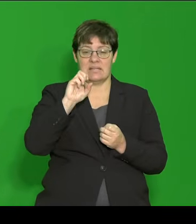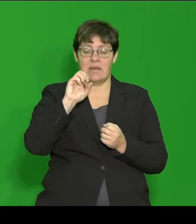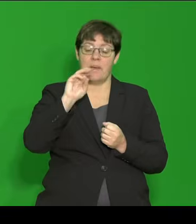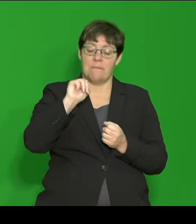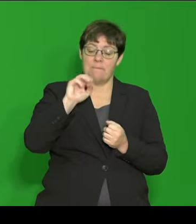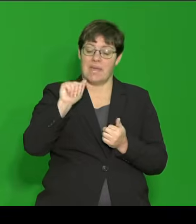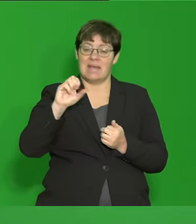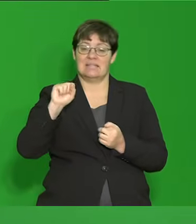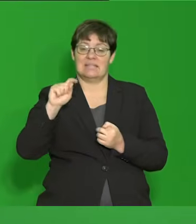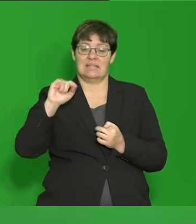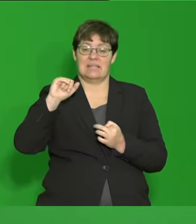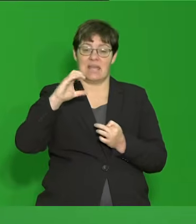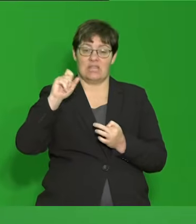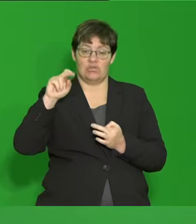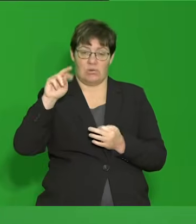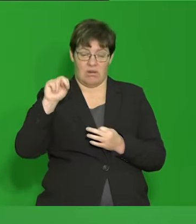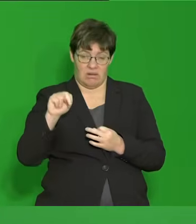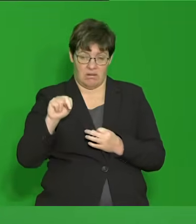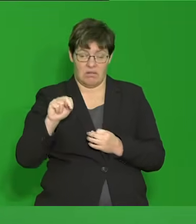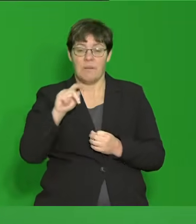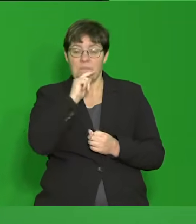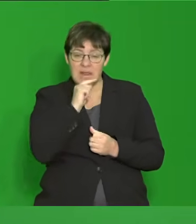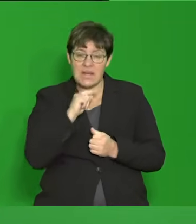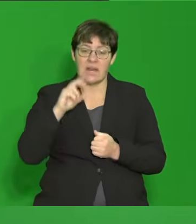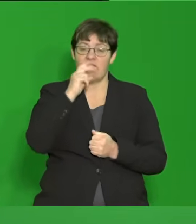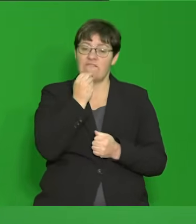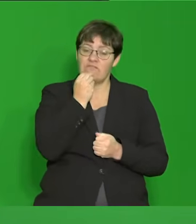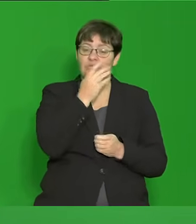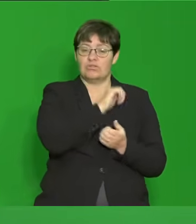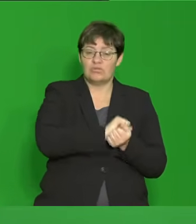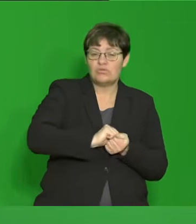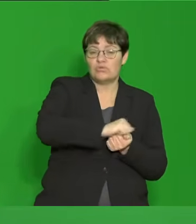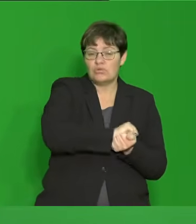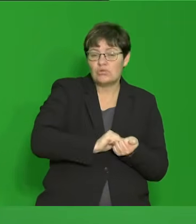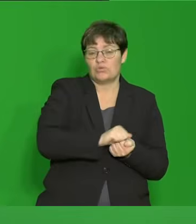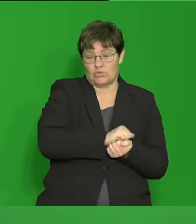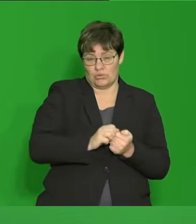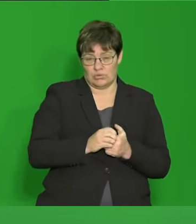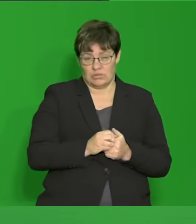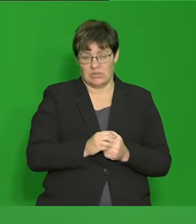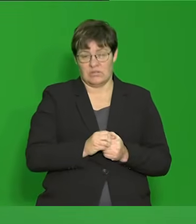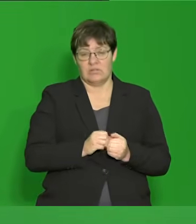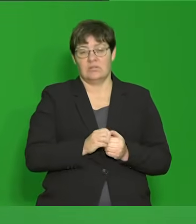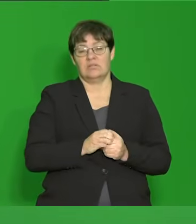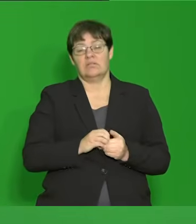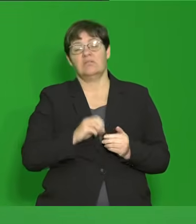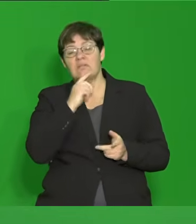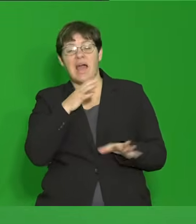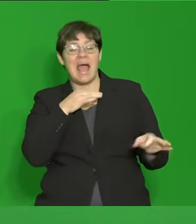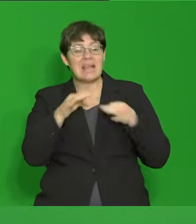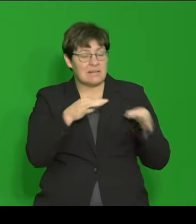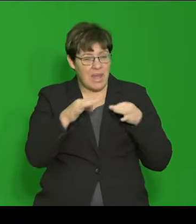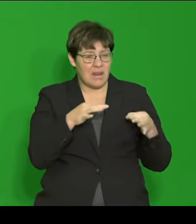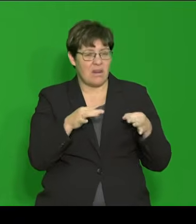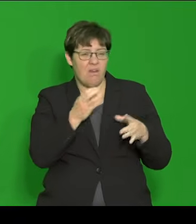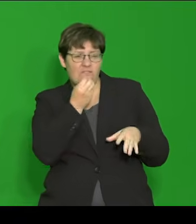mentioned this word before. Mastication is essentially the chewing of food. It's a complex word that describes the process of